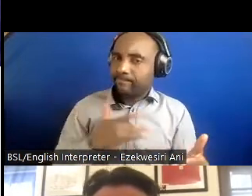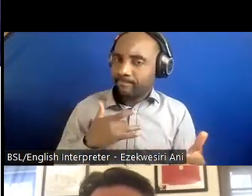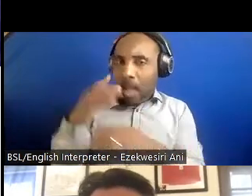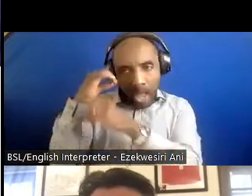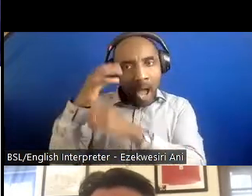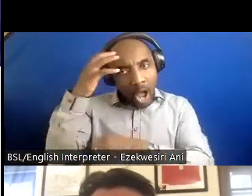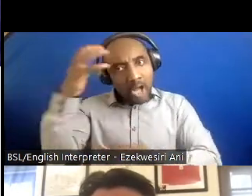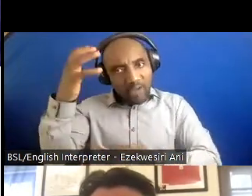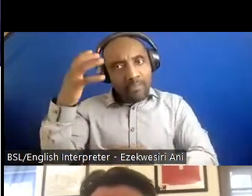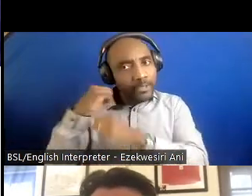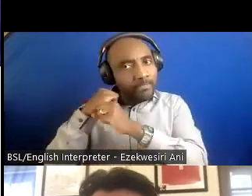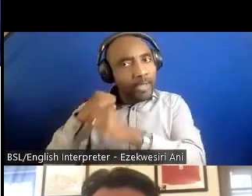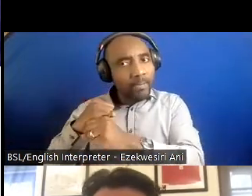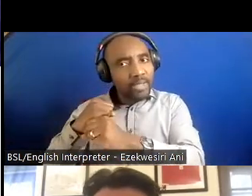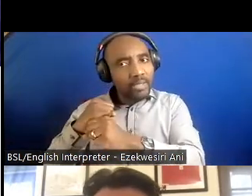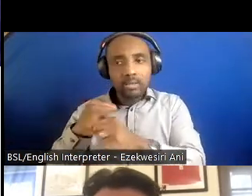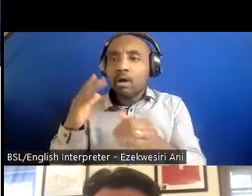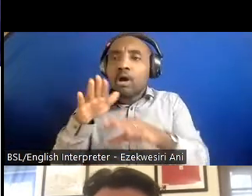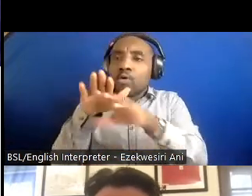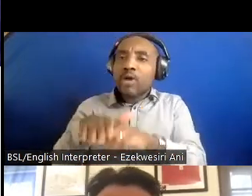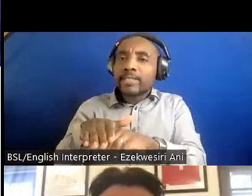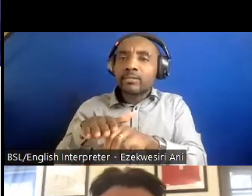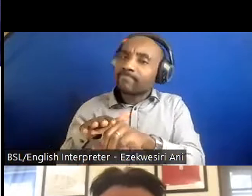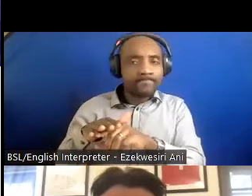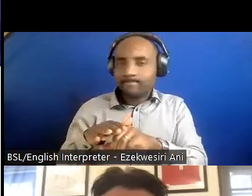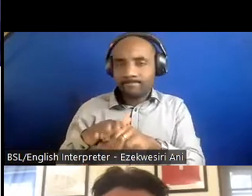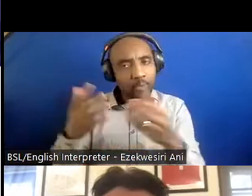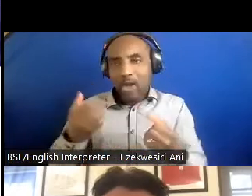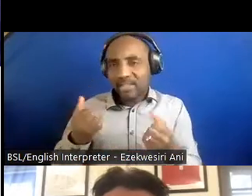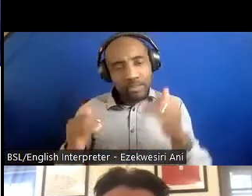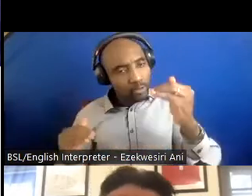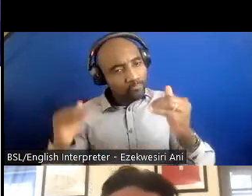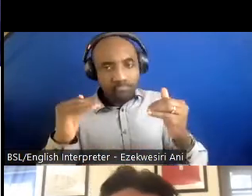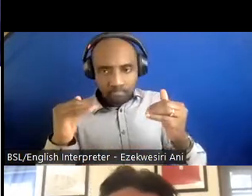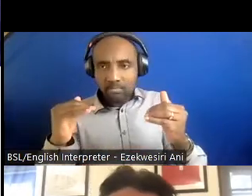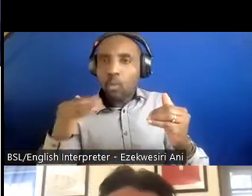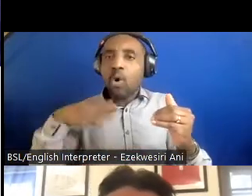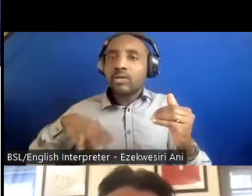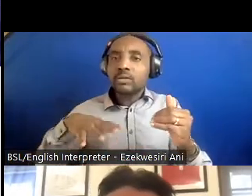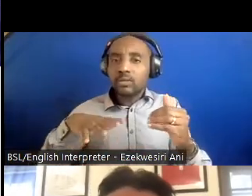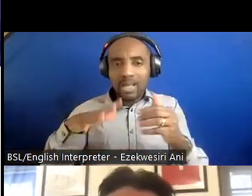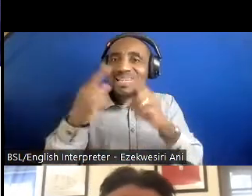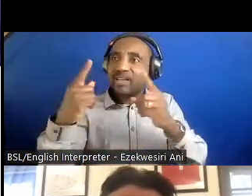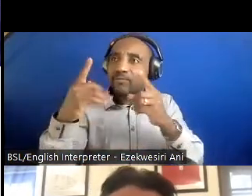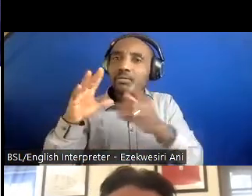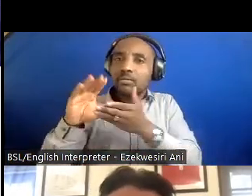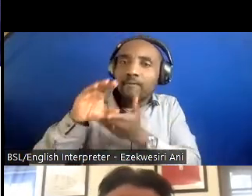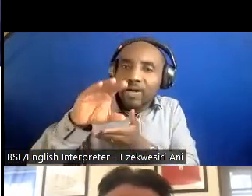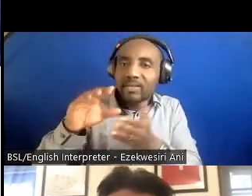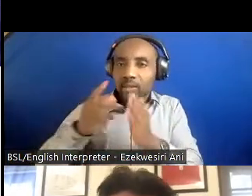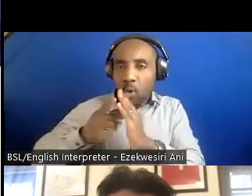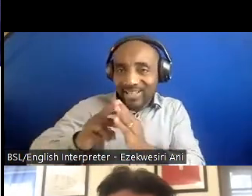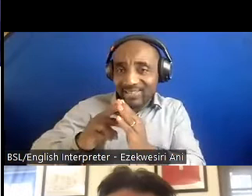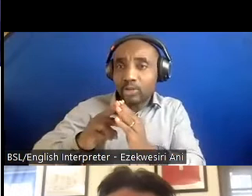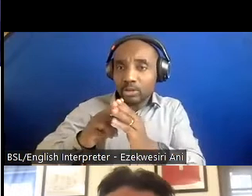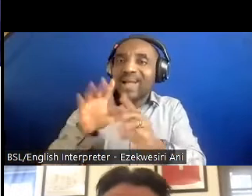tackling racism, and we will continue to work closely with our arm's length bodies, national governing bodies, and organisations